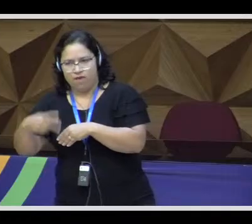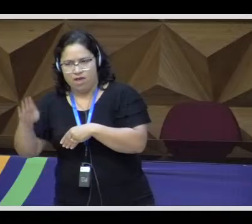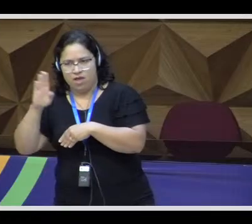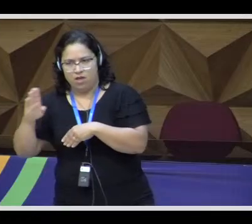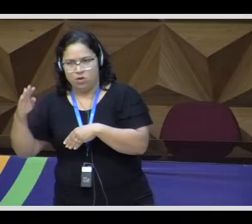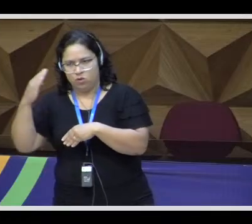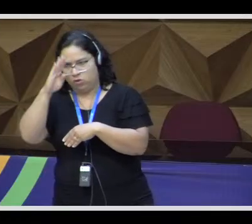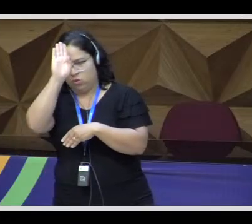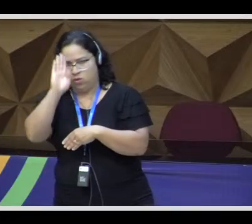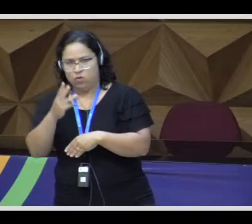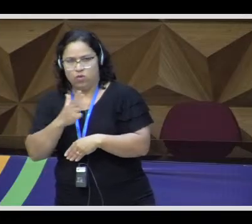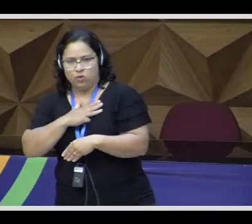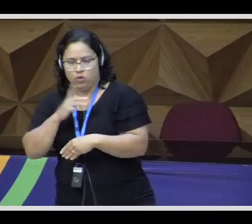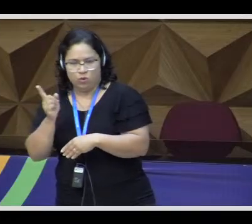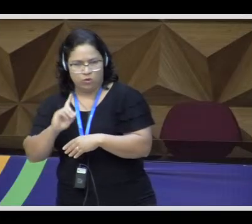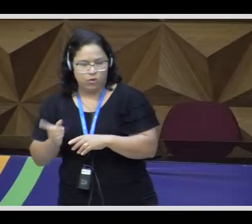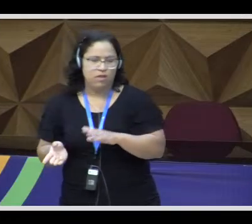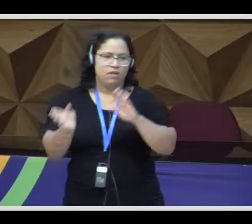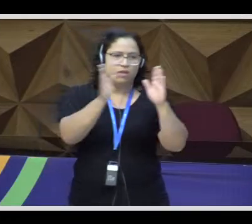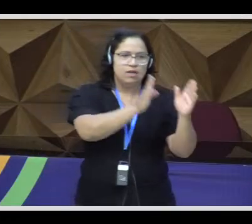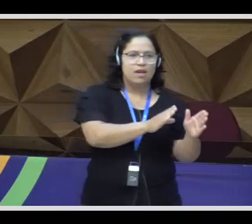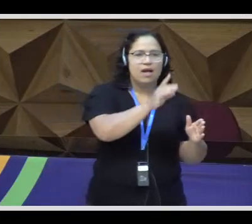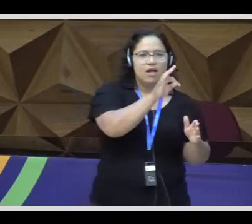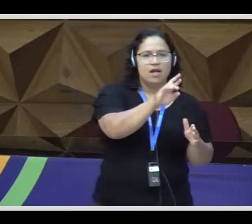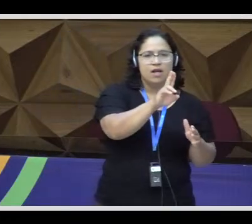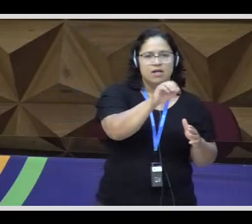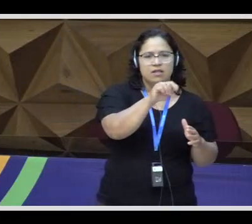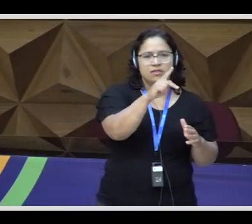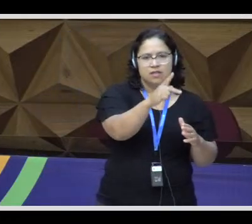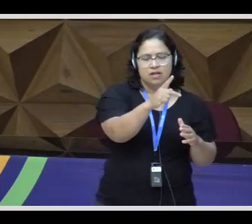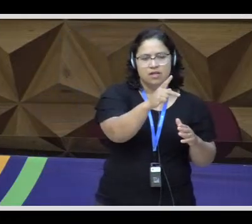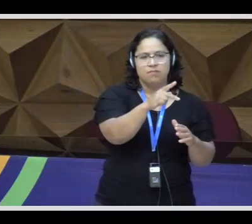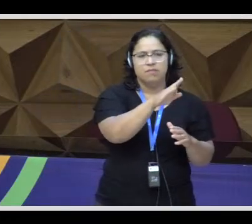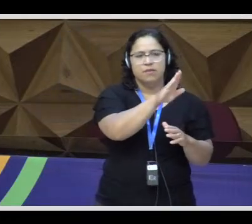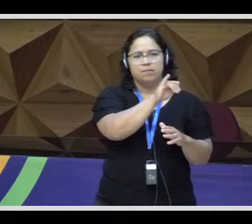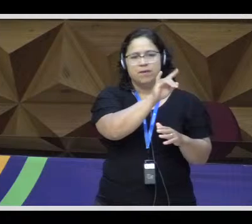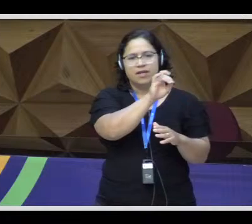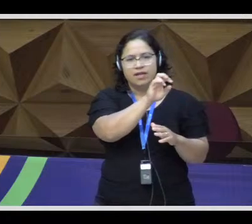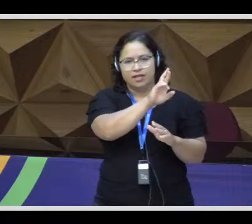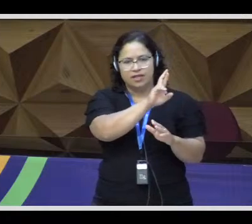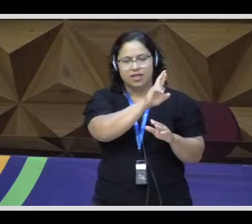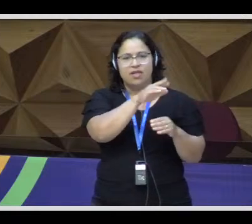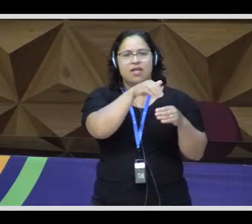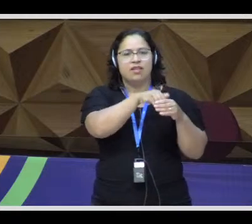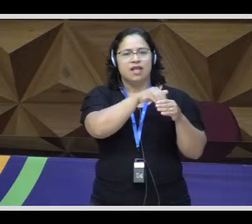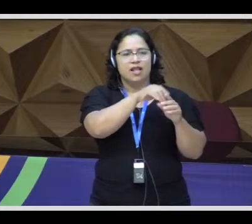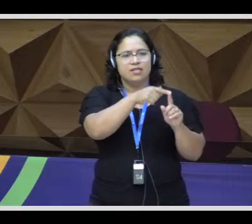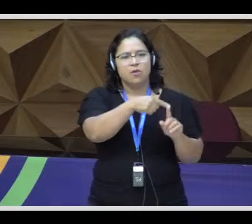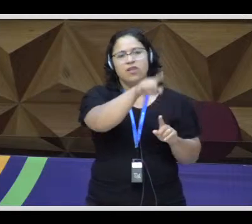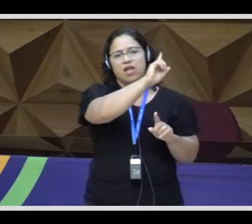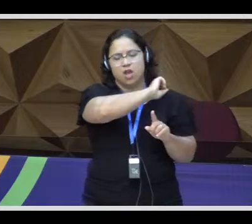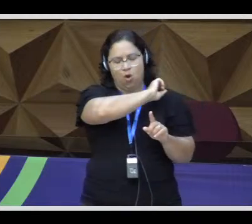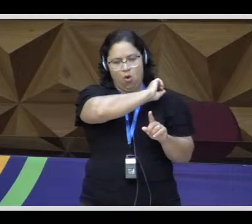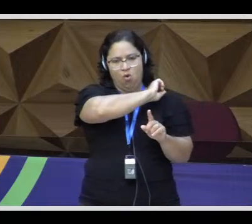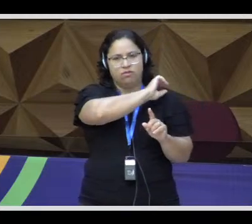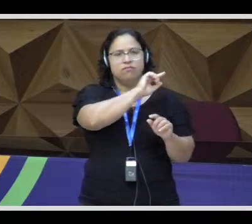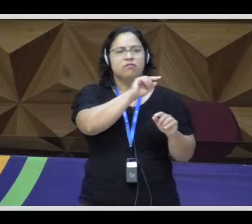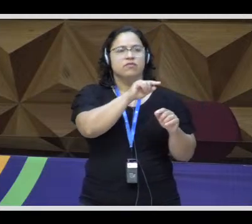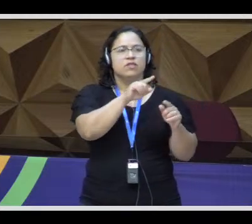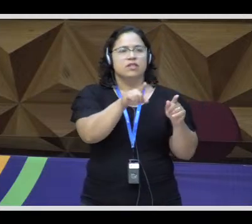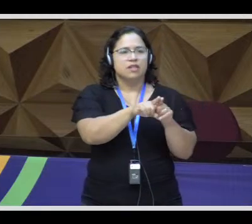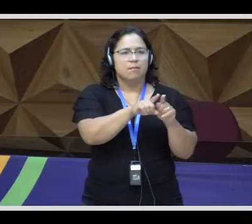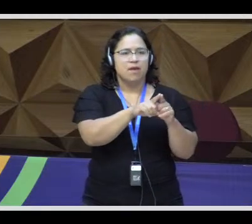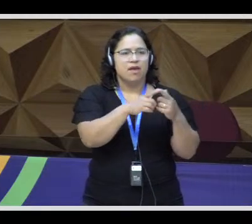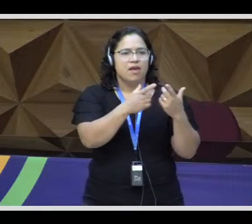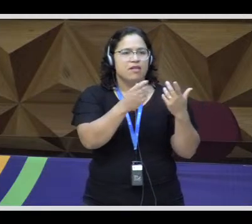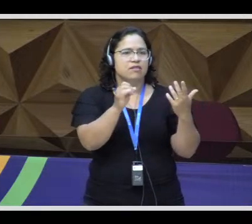using the same data. And then he used the exogenous effects of the word